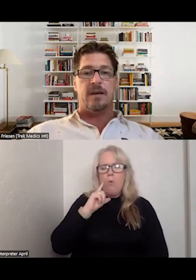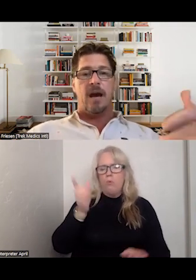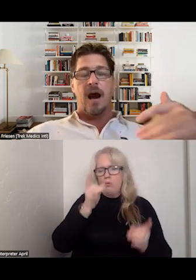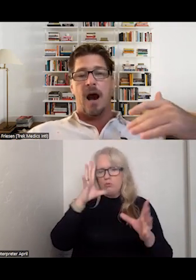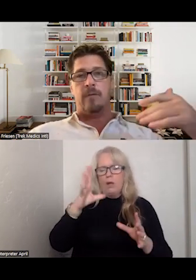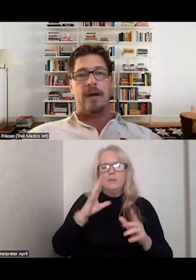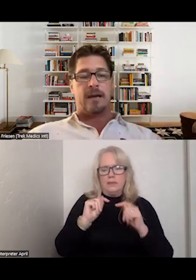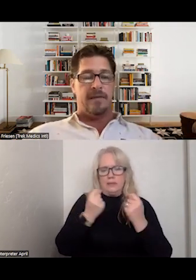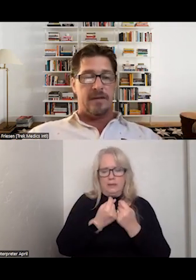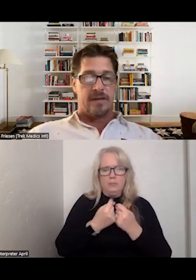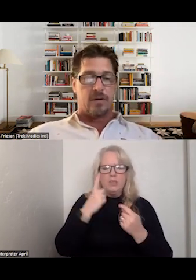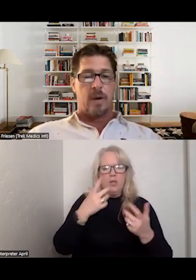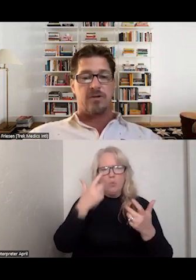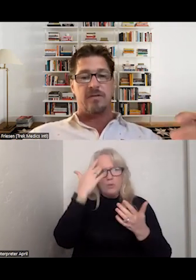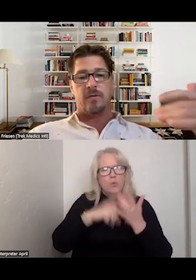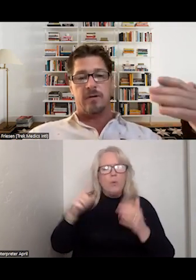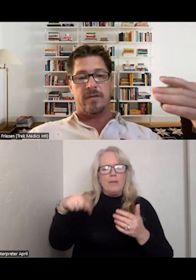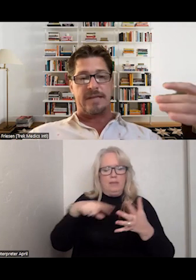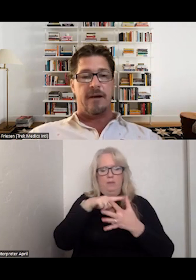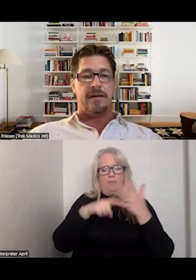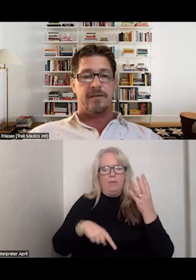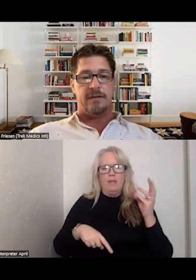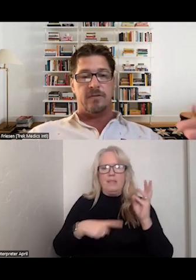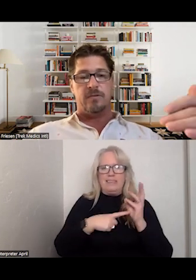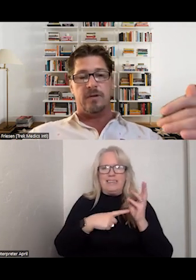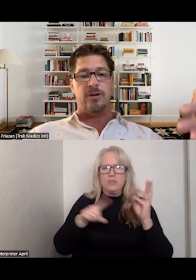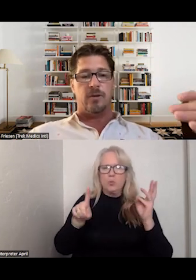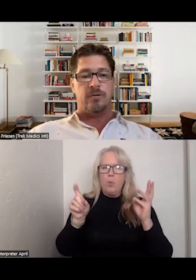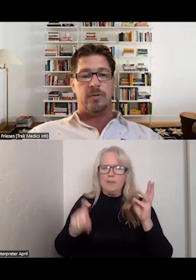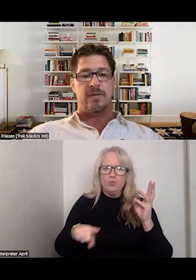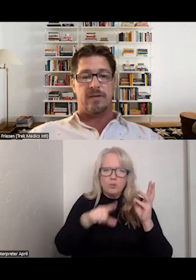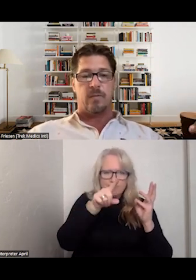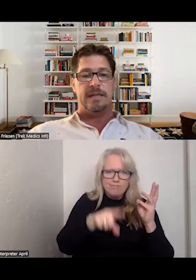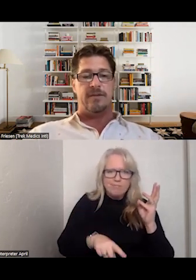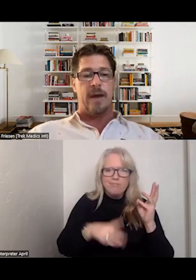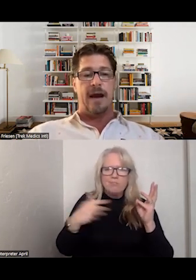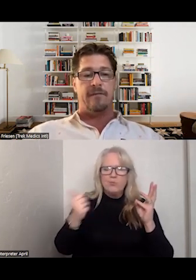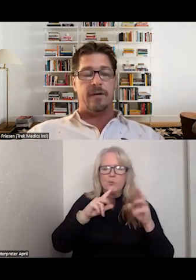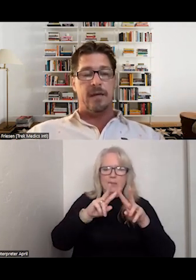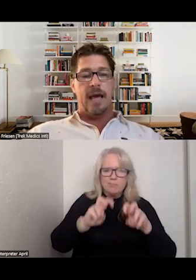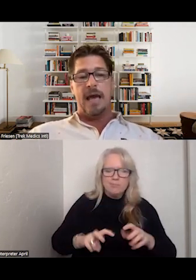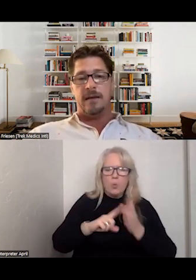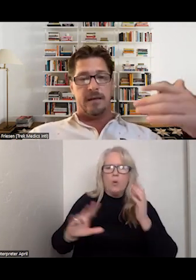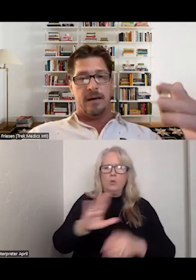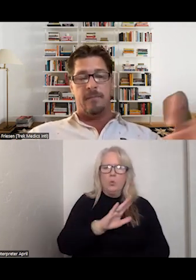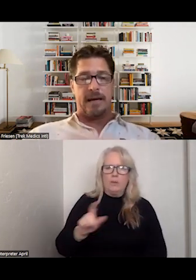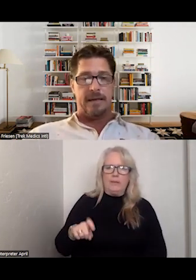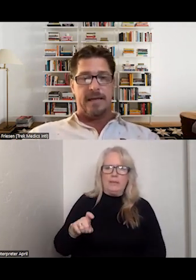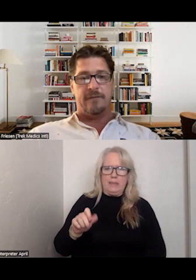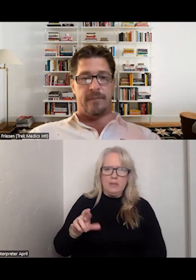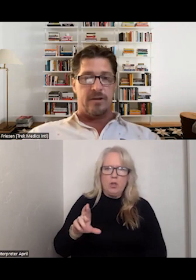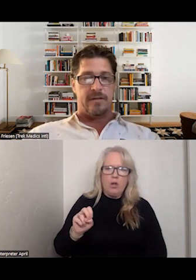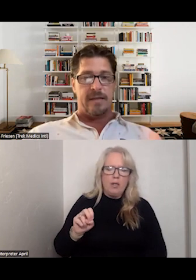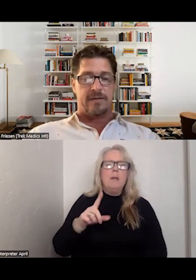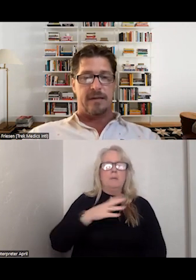needs, I would recommend these 6 questions or 6 areas that you can go through to assess what needs you have. And my